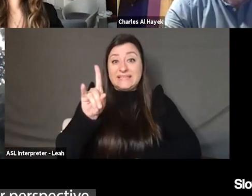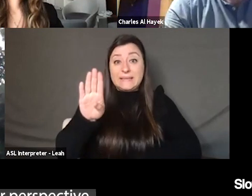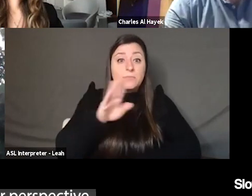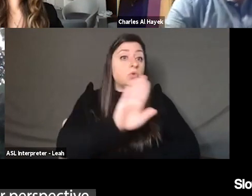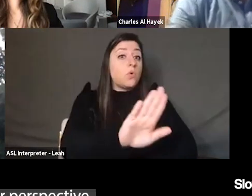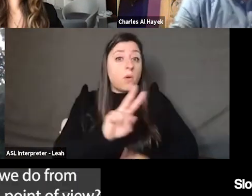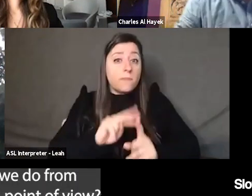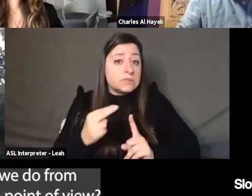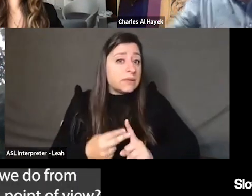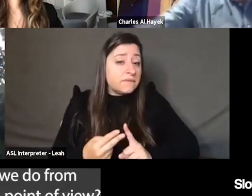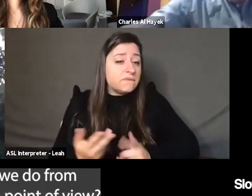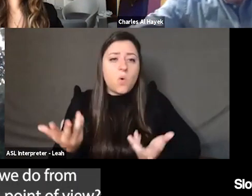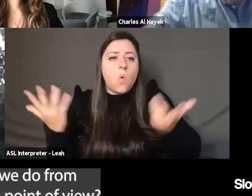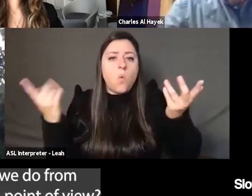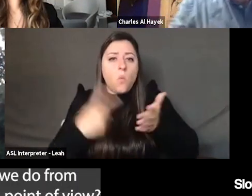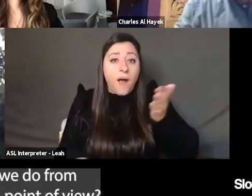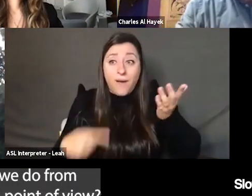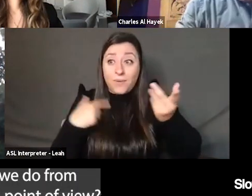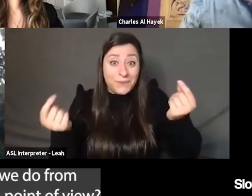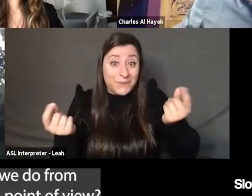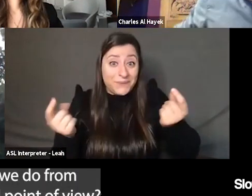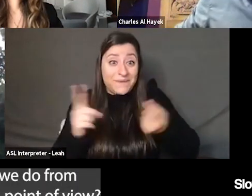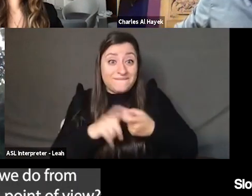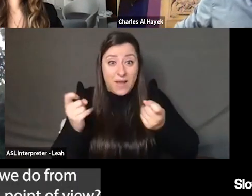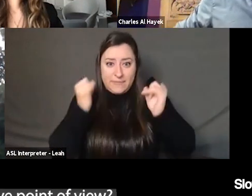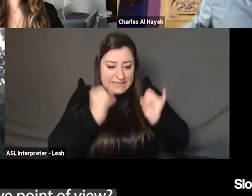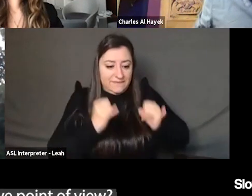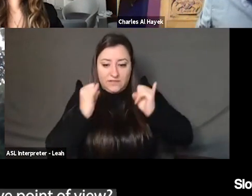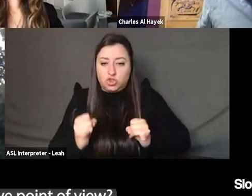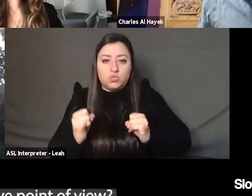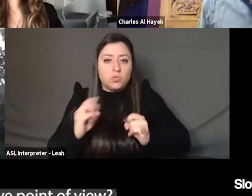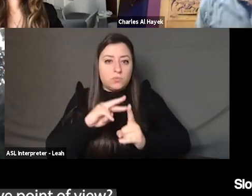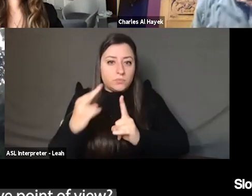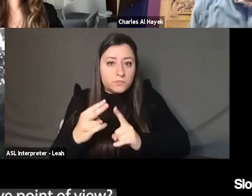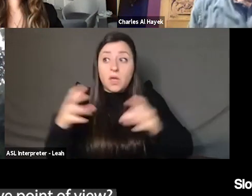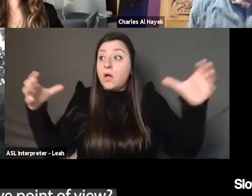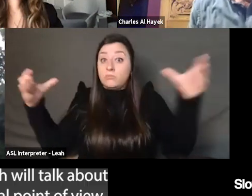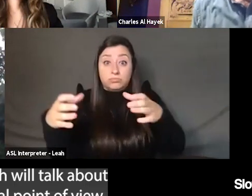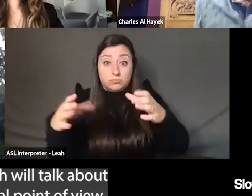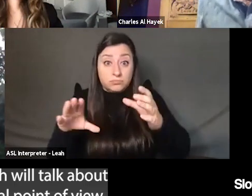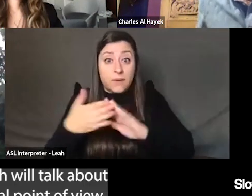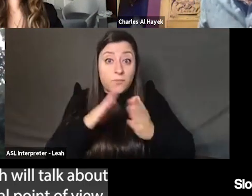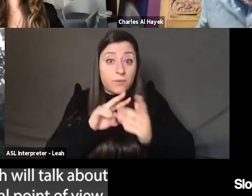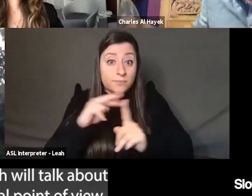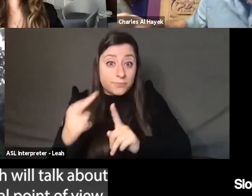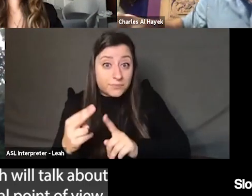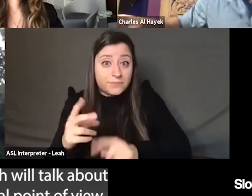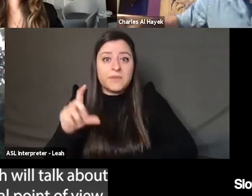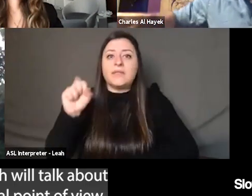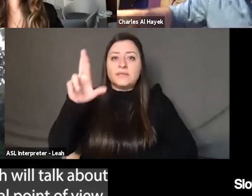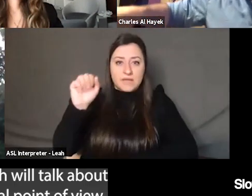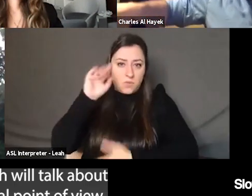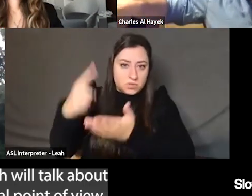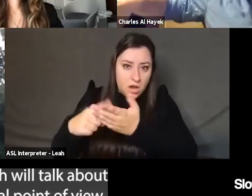perspective, what can we do from an individual point of view, from a collective point of view? And then Sarah will talk about